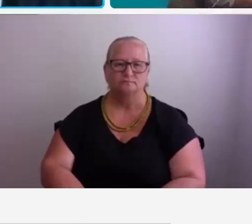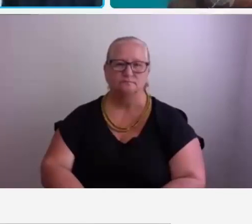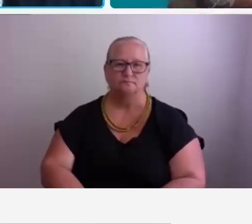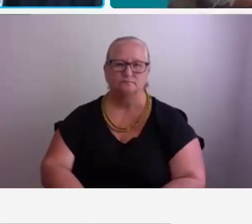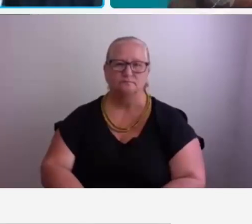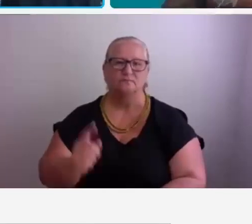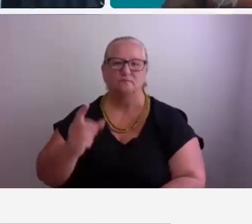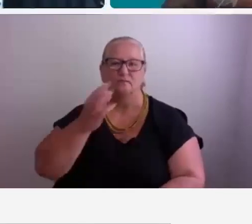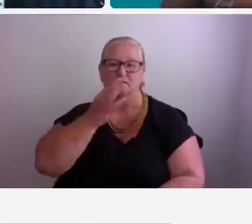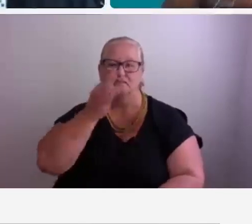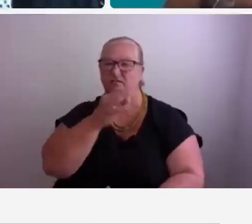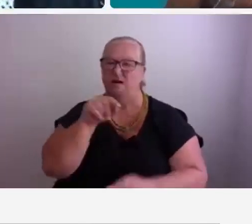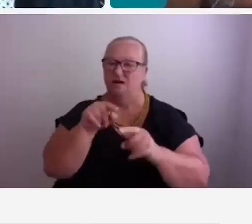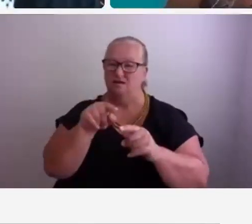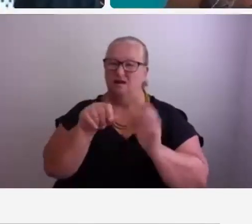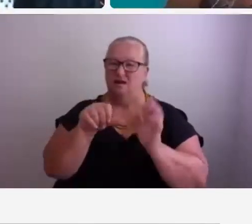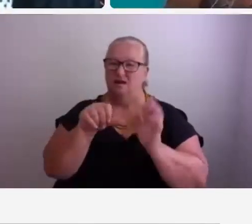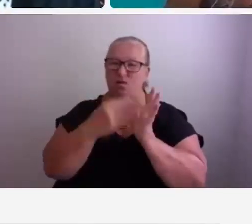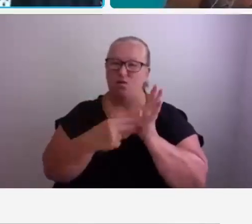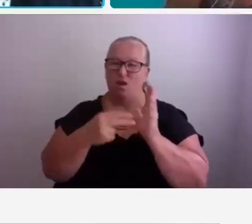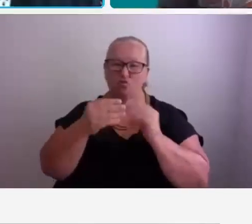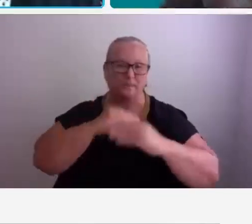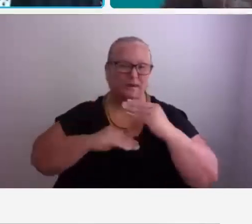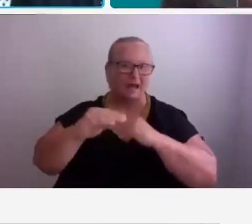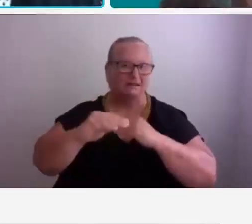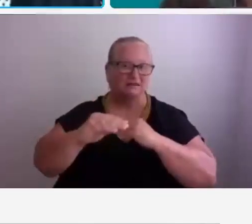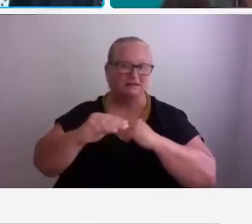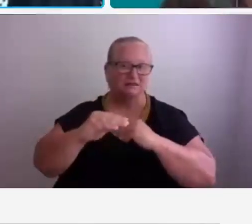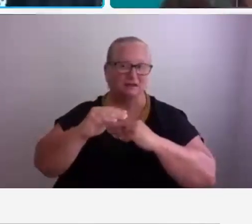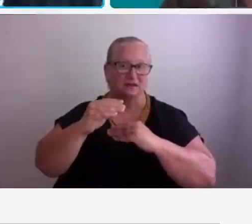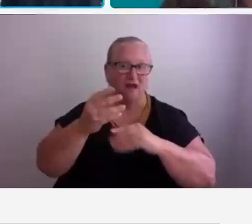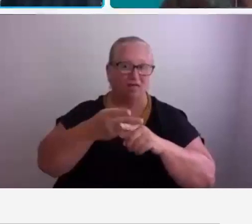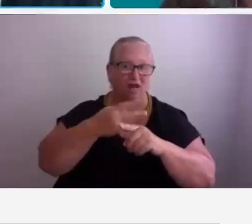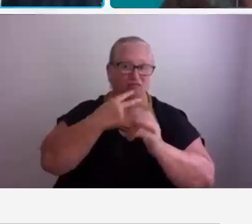Does this financial reporting requirement replace any existing reporting requirements, Jess?